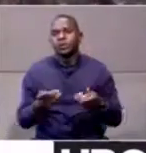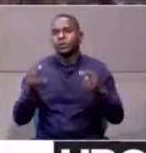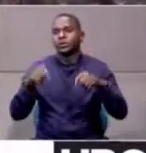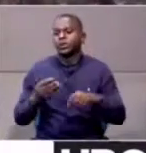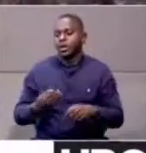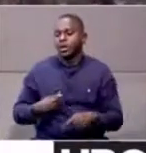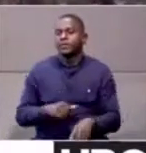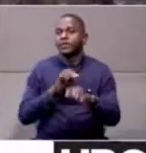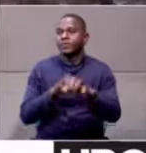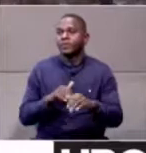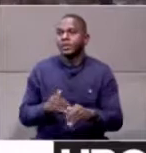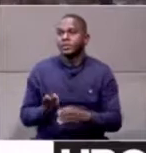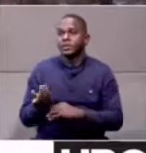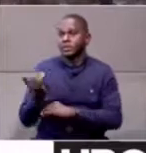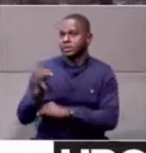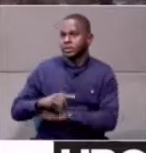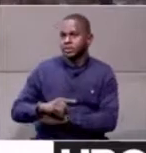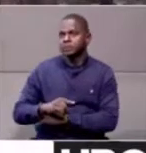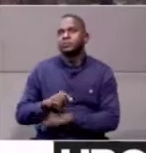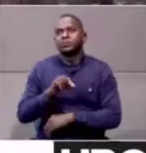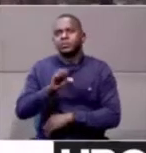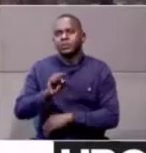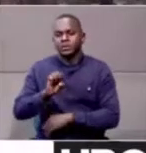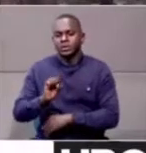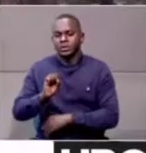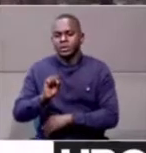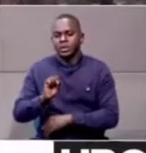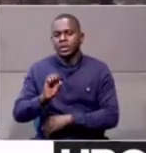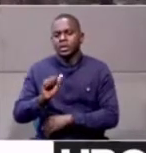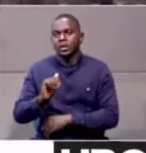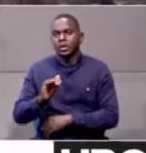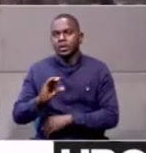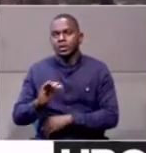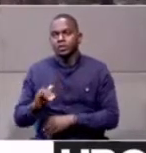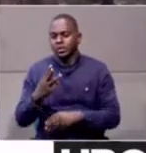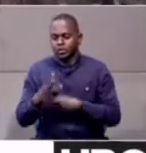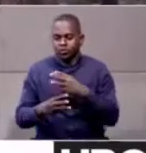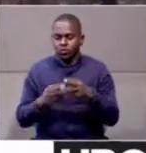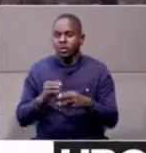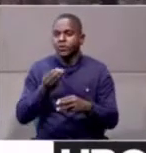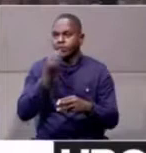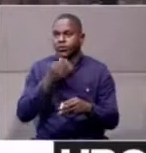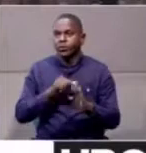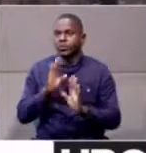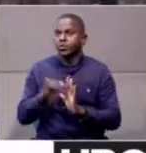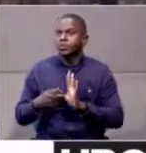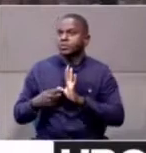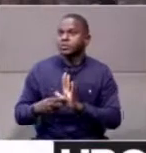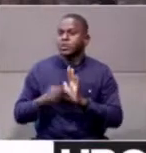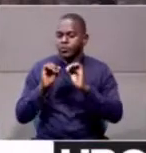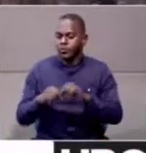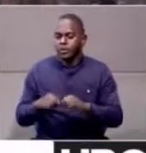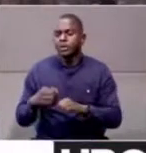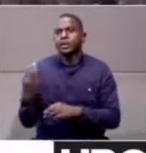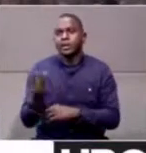this Farmers' Day out, Sasakawa, together with World Food Program, has demonstrated to the people that we can